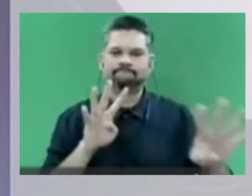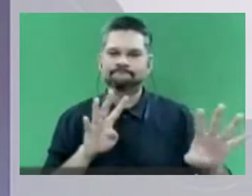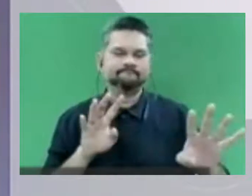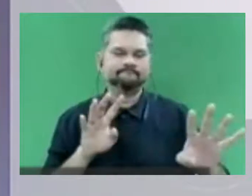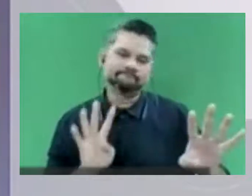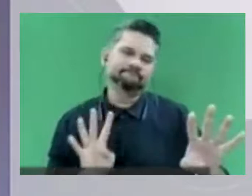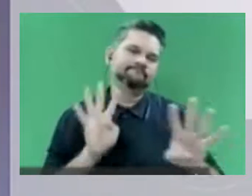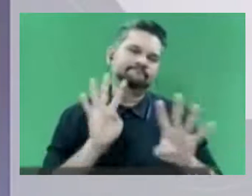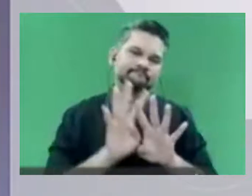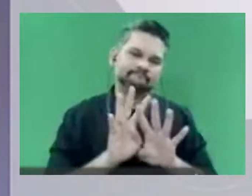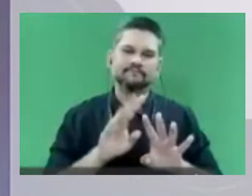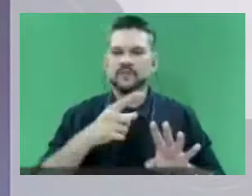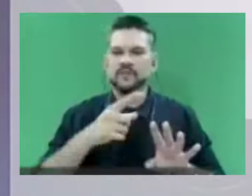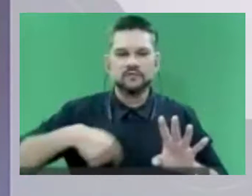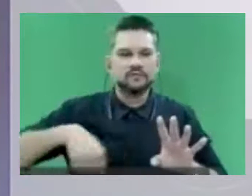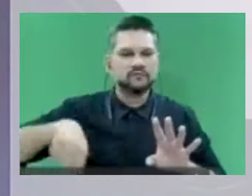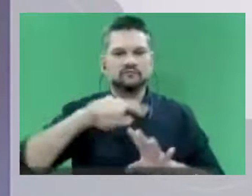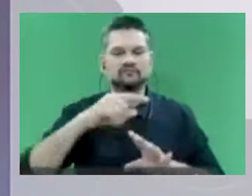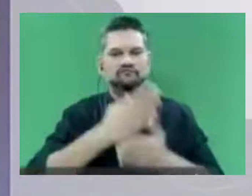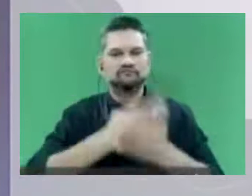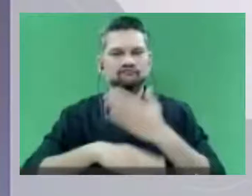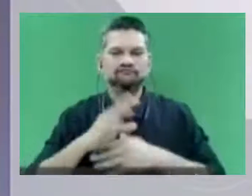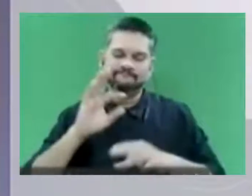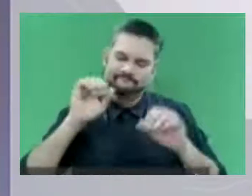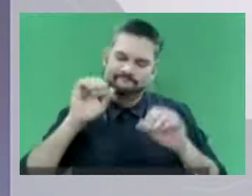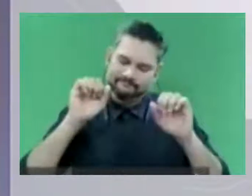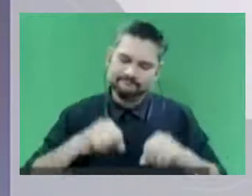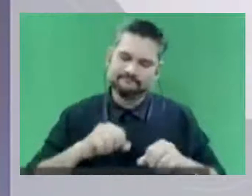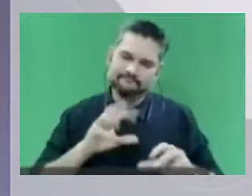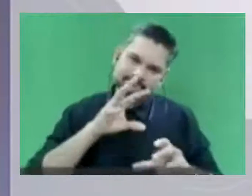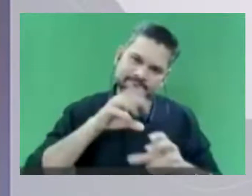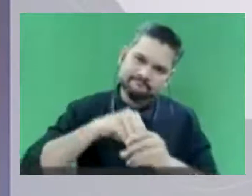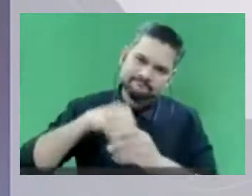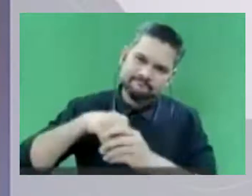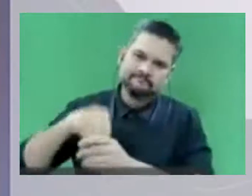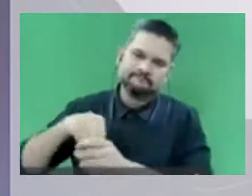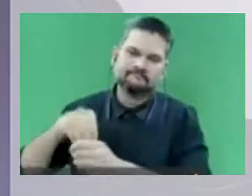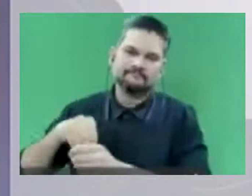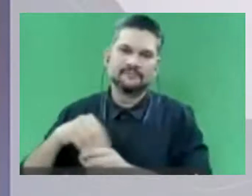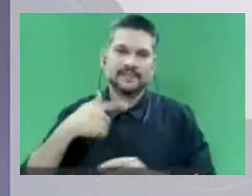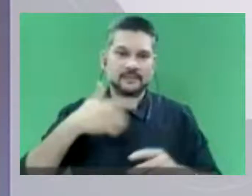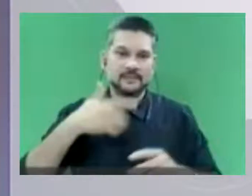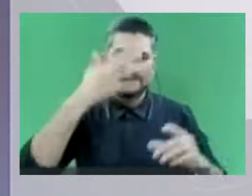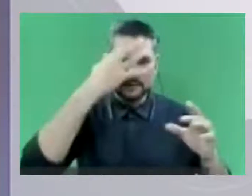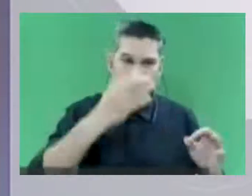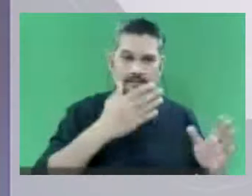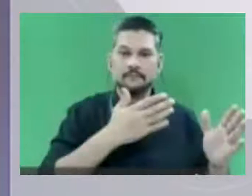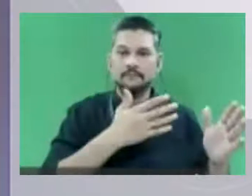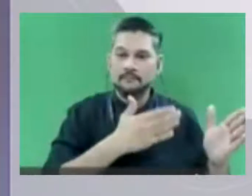we are not in a leadership, decision-making forum or a discussion, our rights will be not